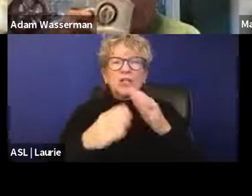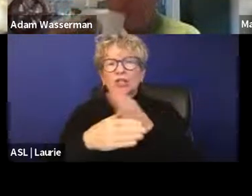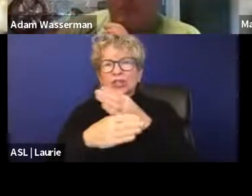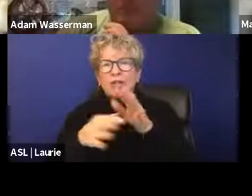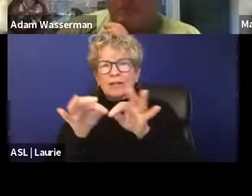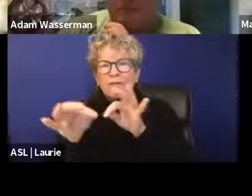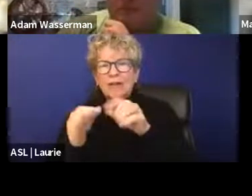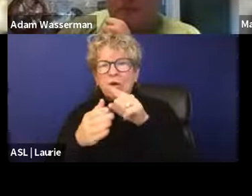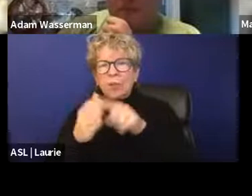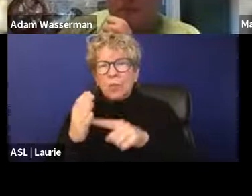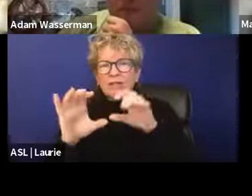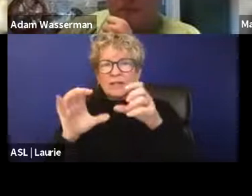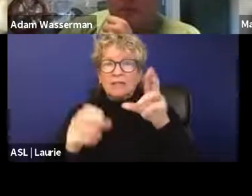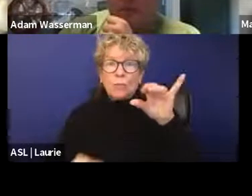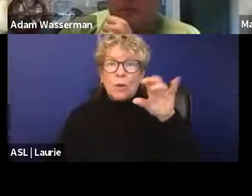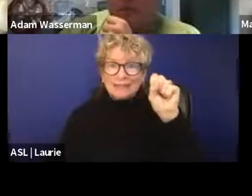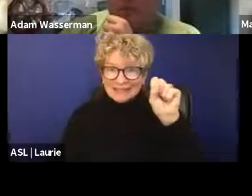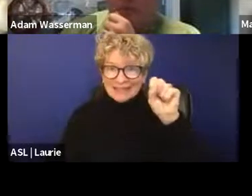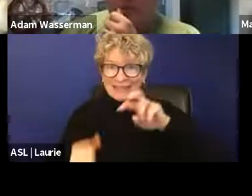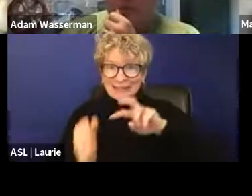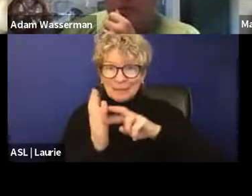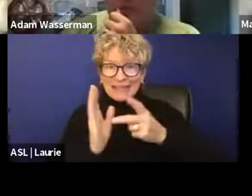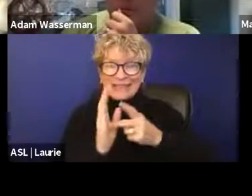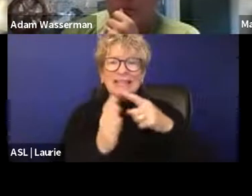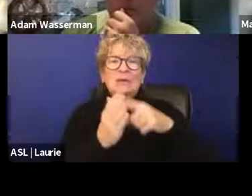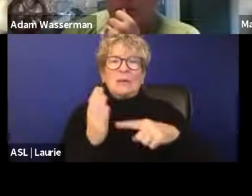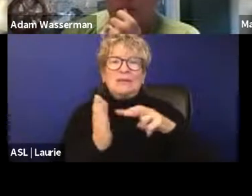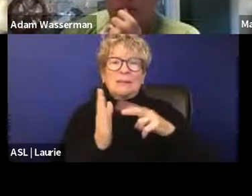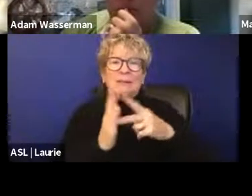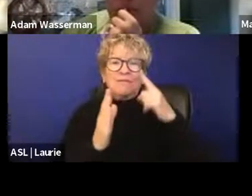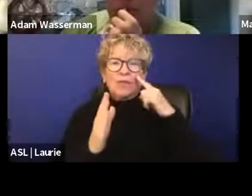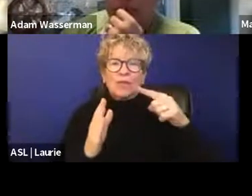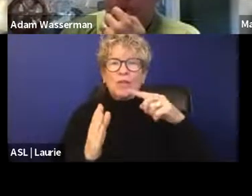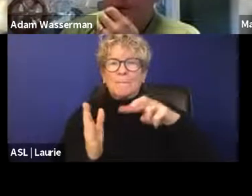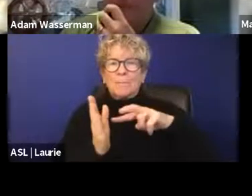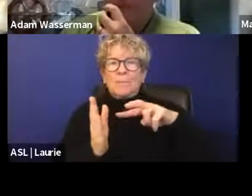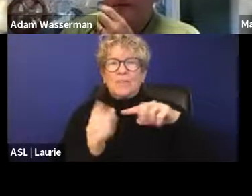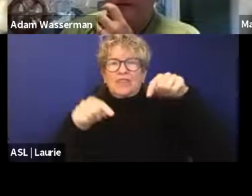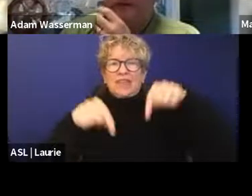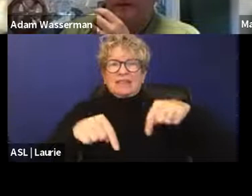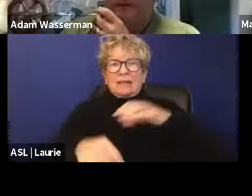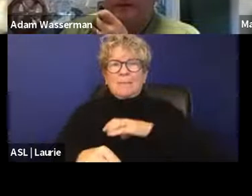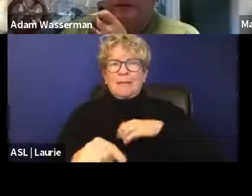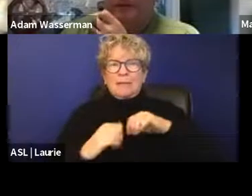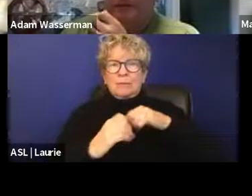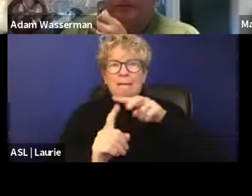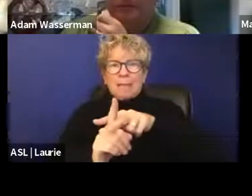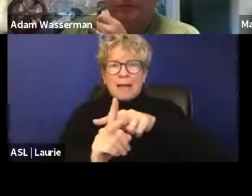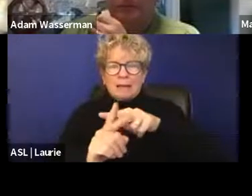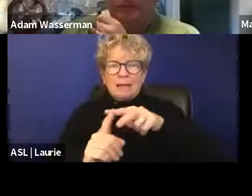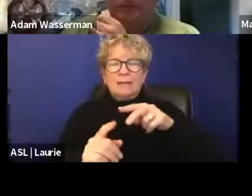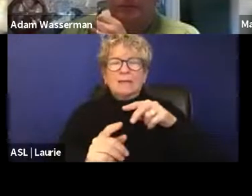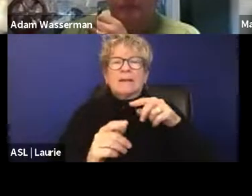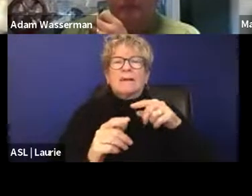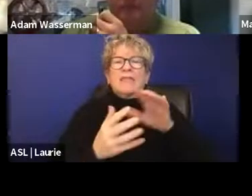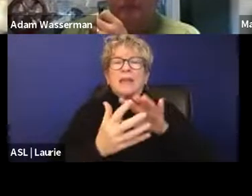what is crisis and what do we mean for that for the purposes of this committee and what they're charged with. And then the more supporting question is